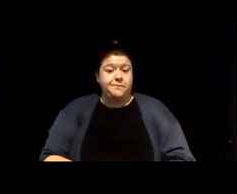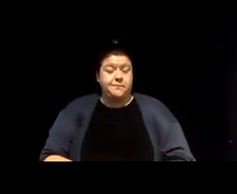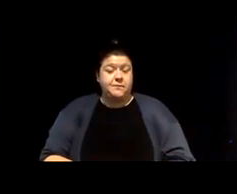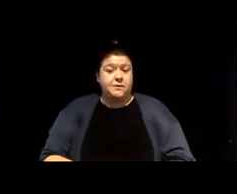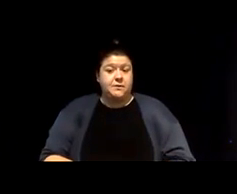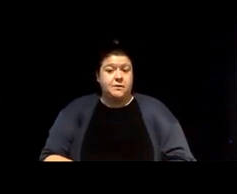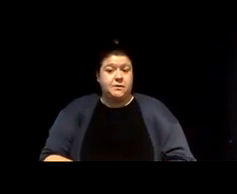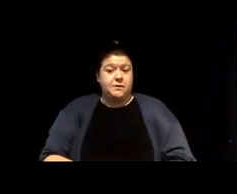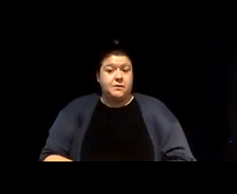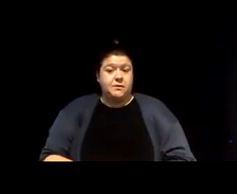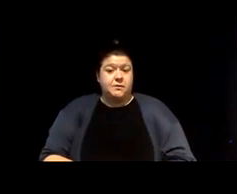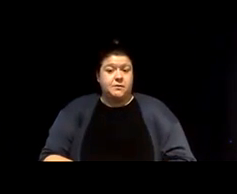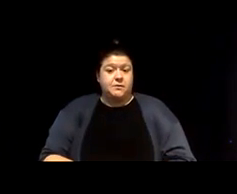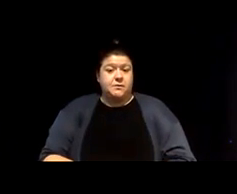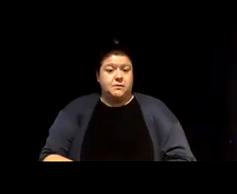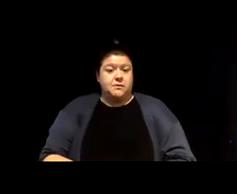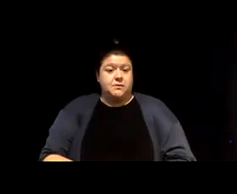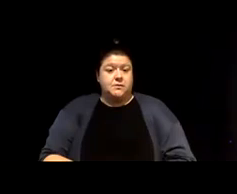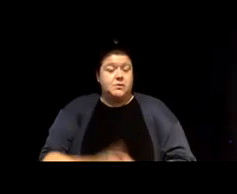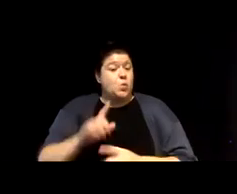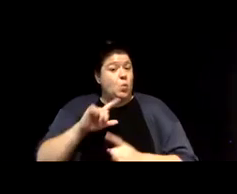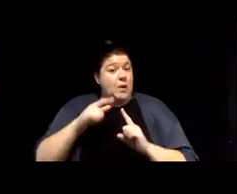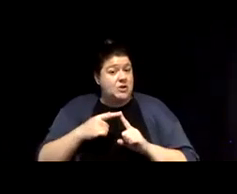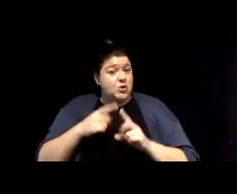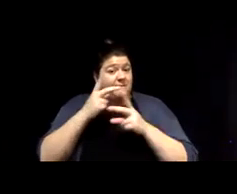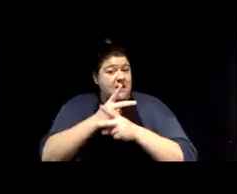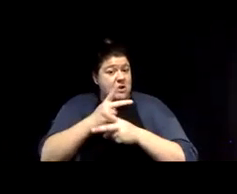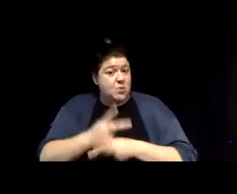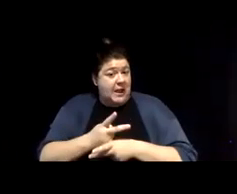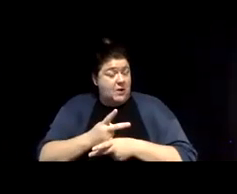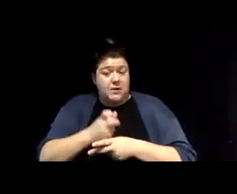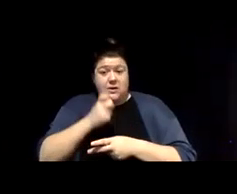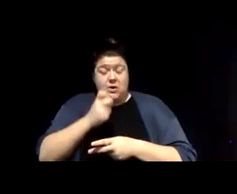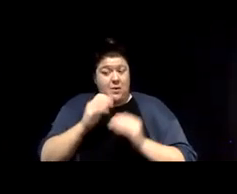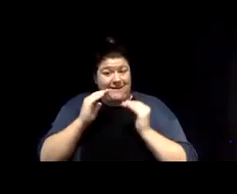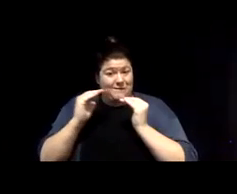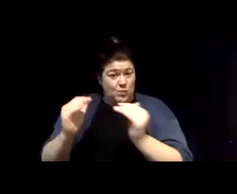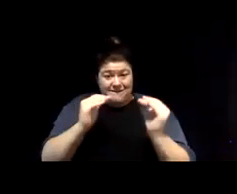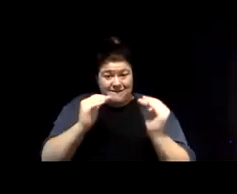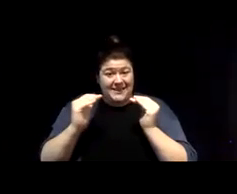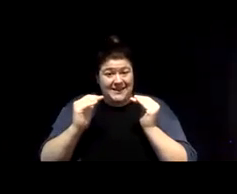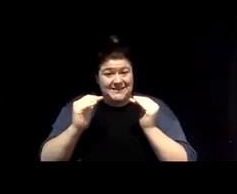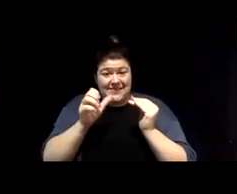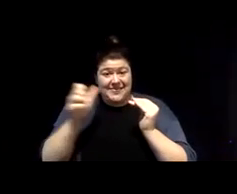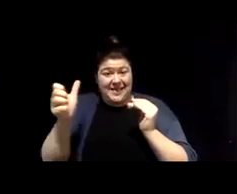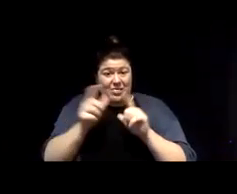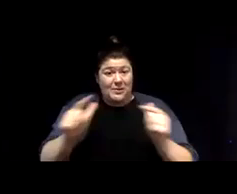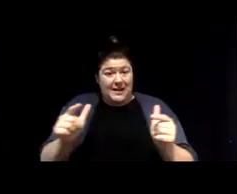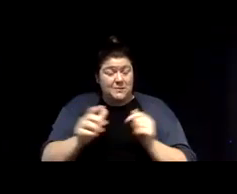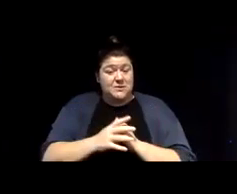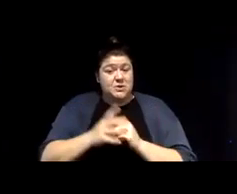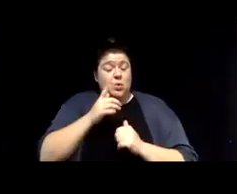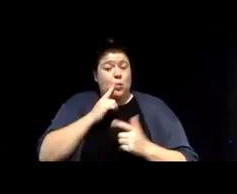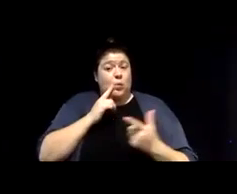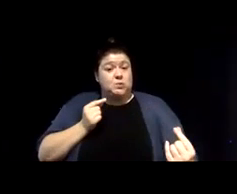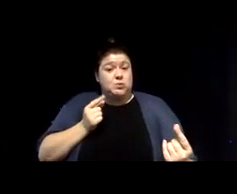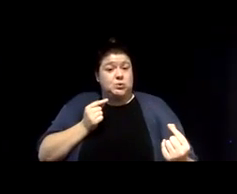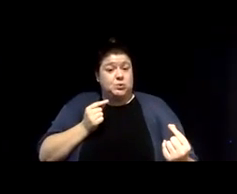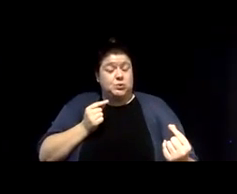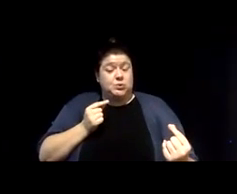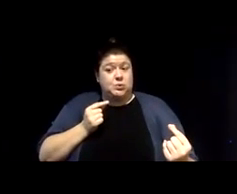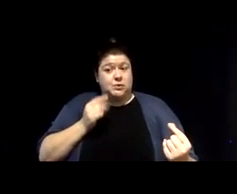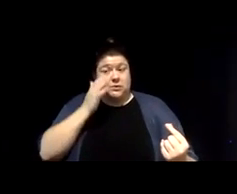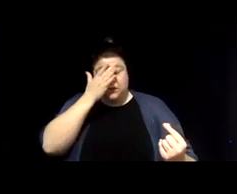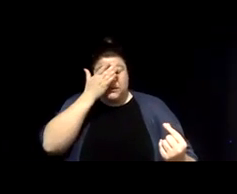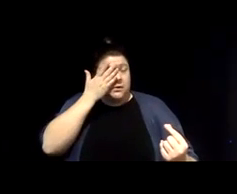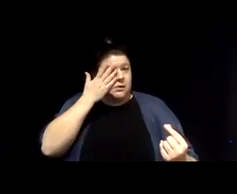And so when you find that there's no equivalent in the other language, what you need to do then is that